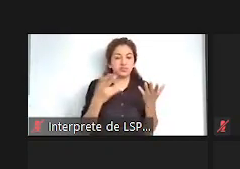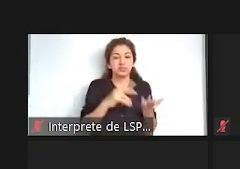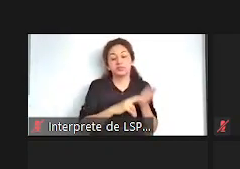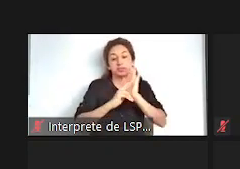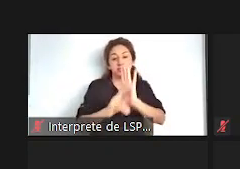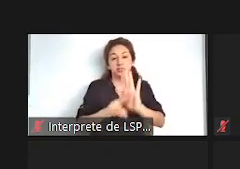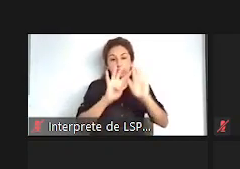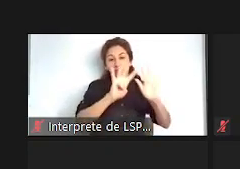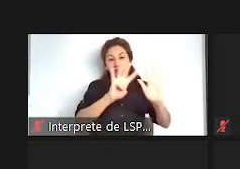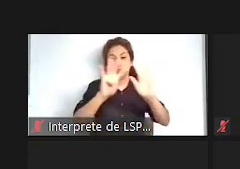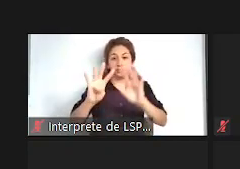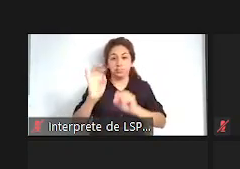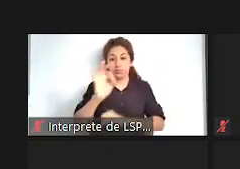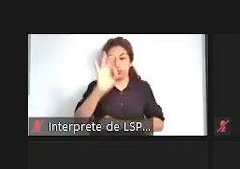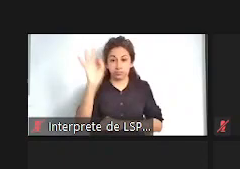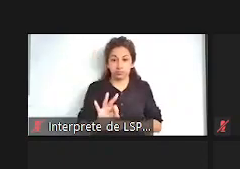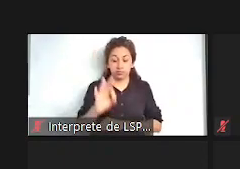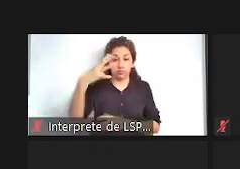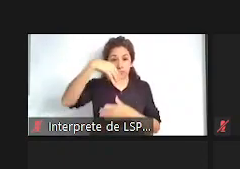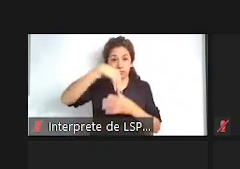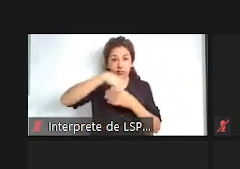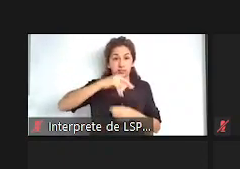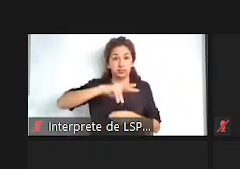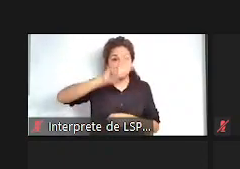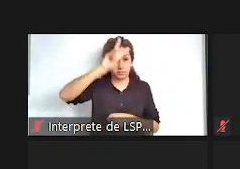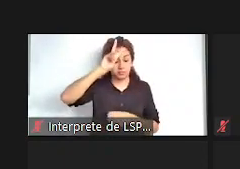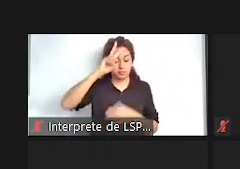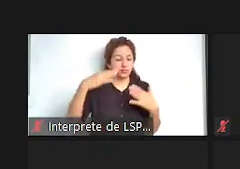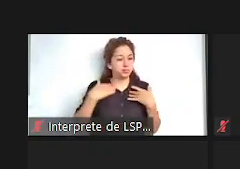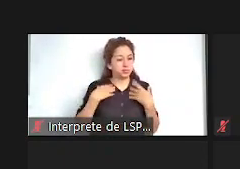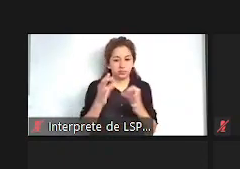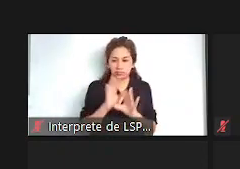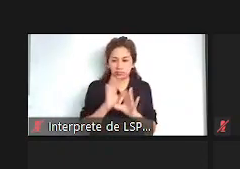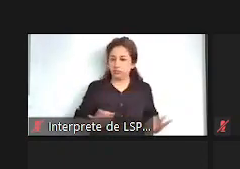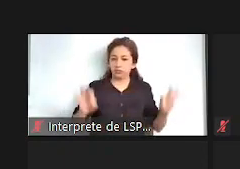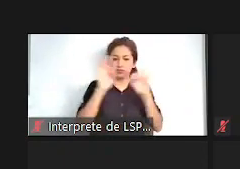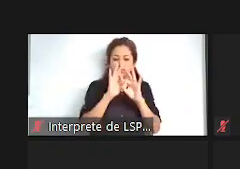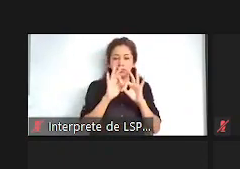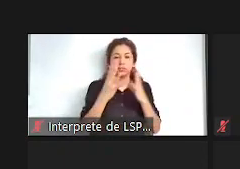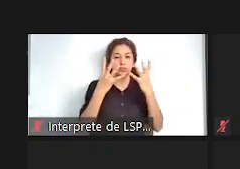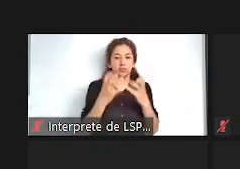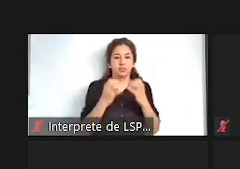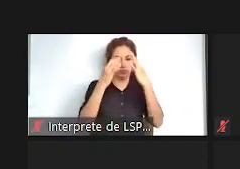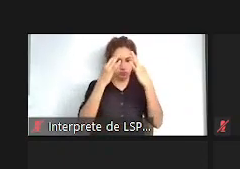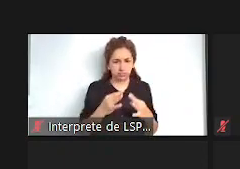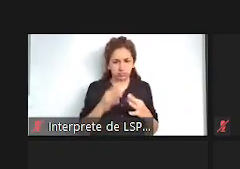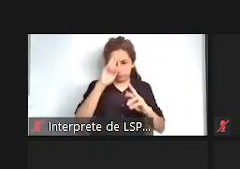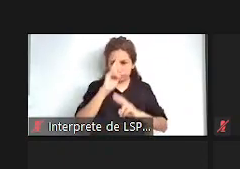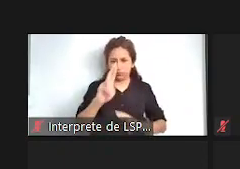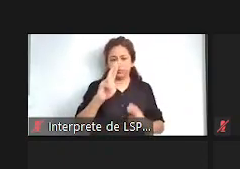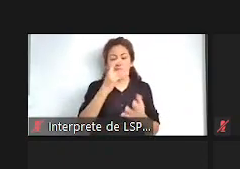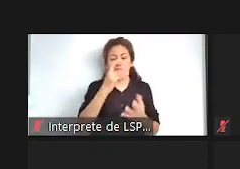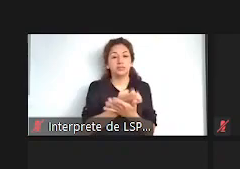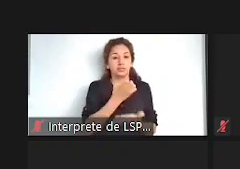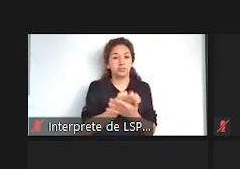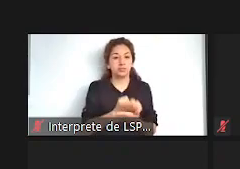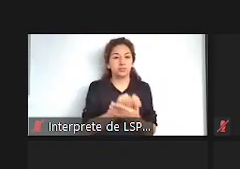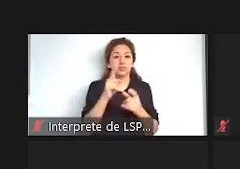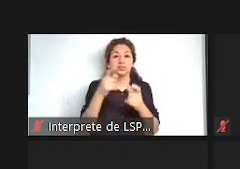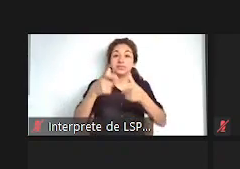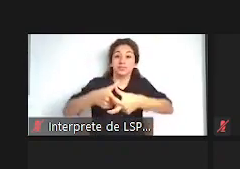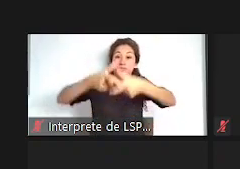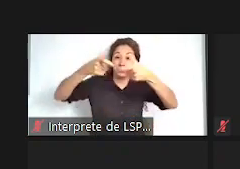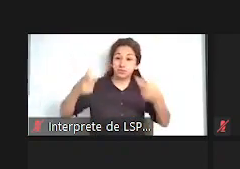represent 99 of the companies of the businesses in peru are a key to formalize the economy and for